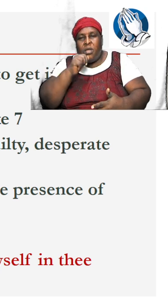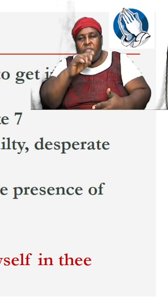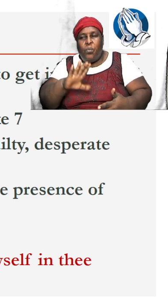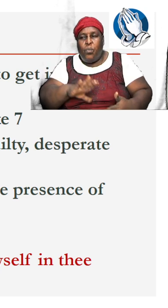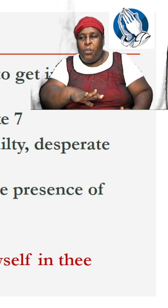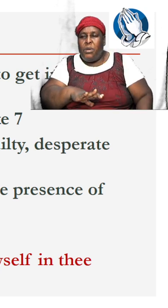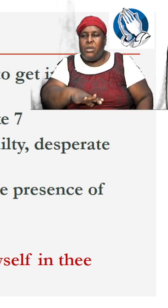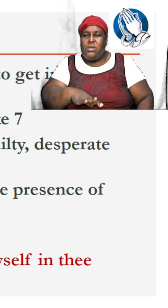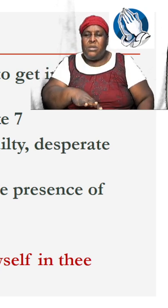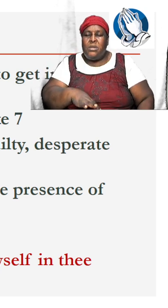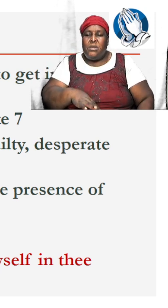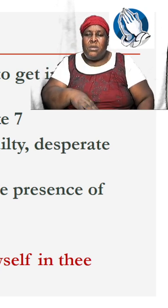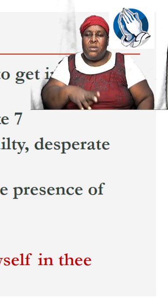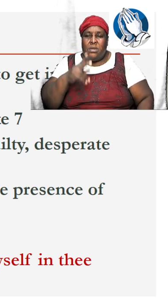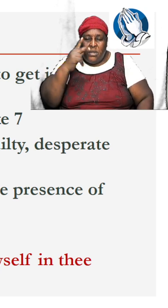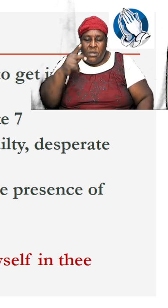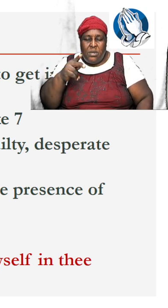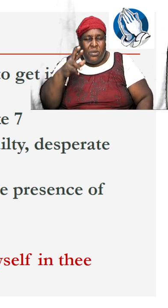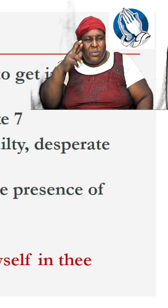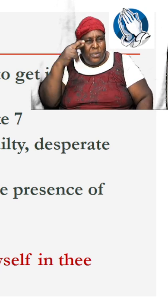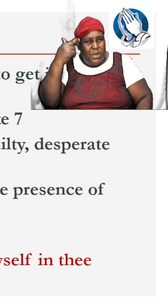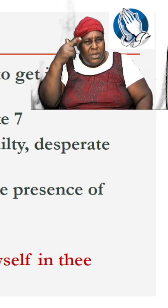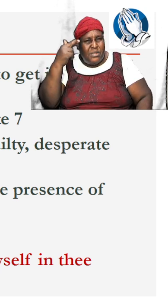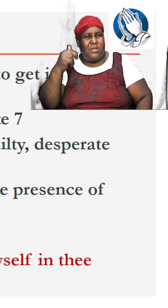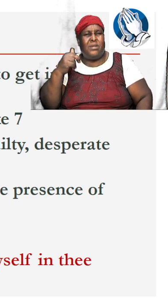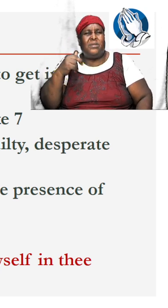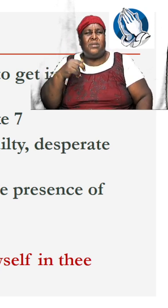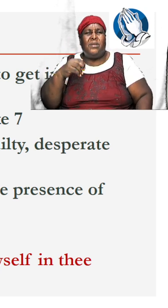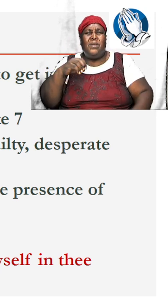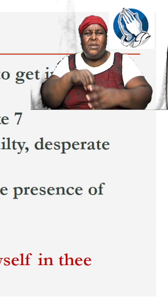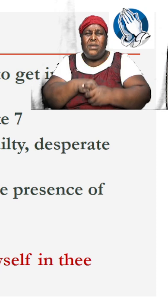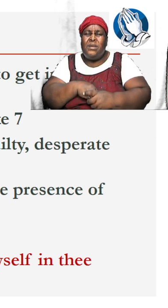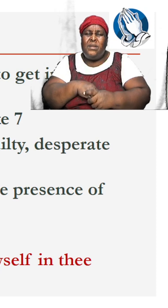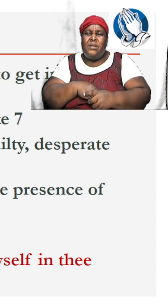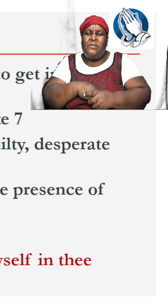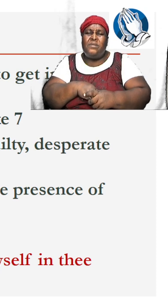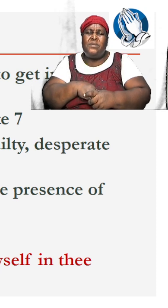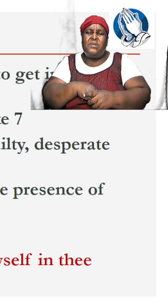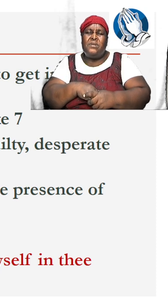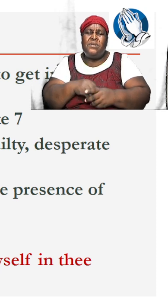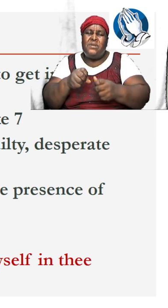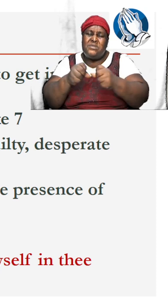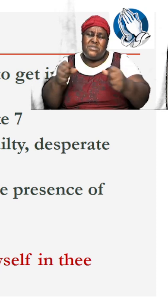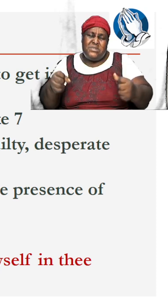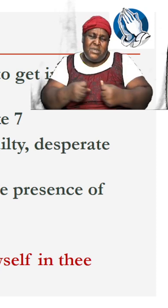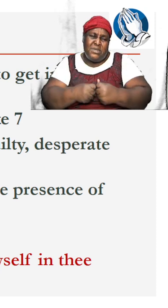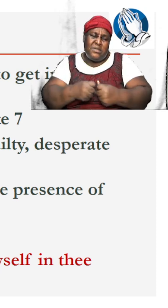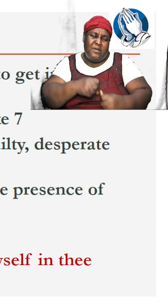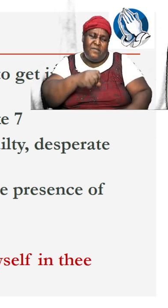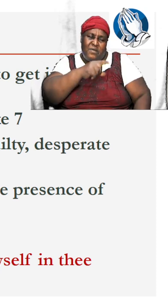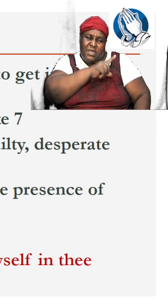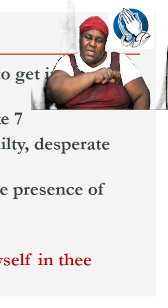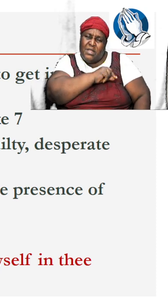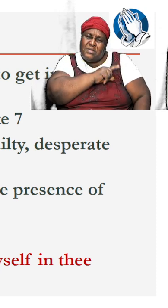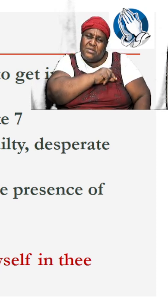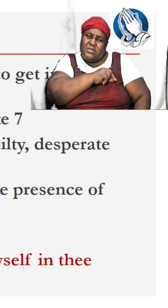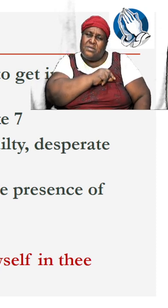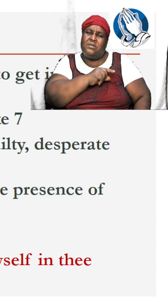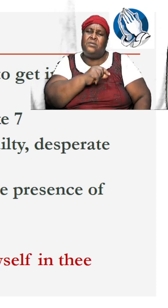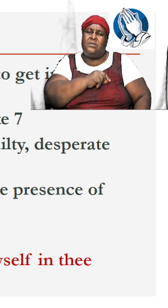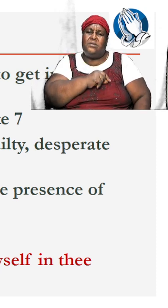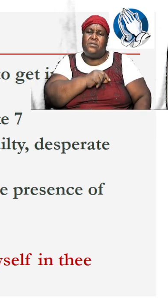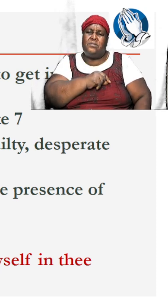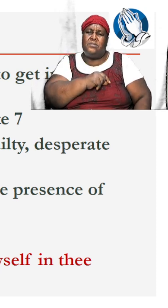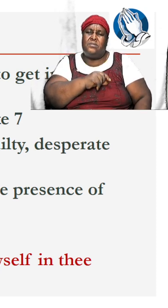she realized that she was in a state of guilt. She was the woman at the well. She was the